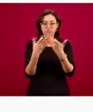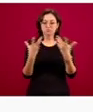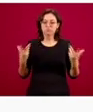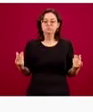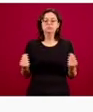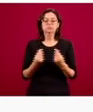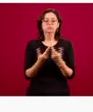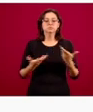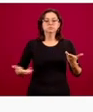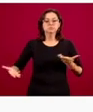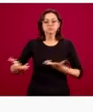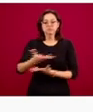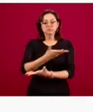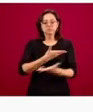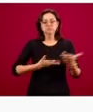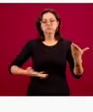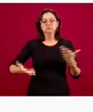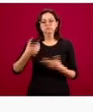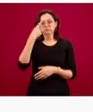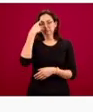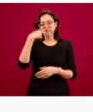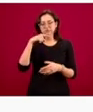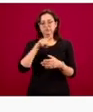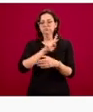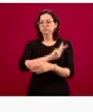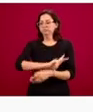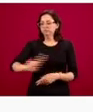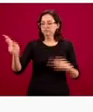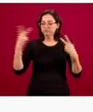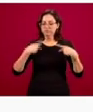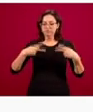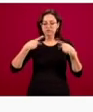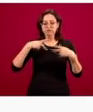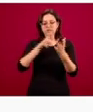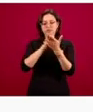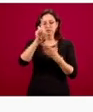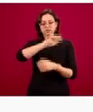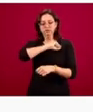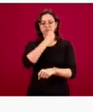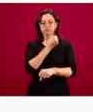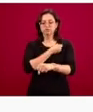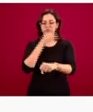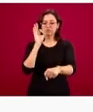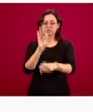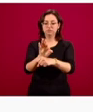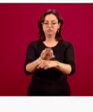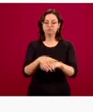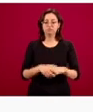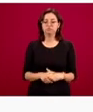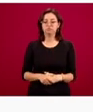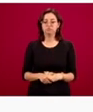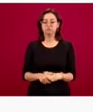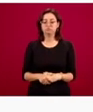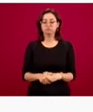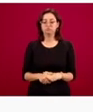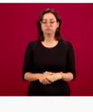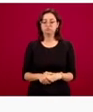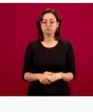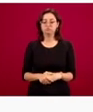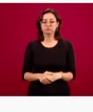surrounding substance consumers and people with mental health issues, and this can lead